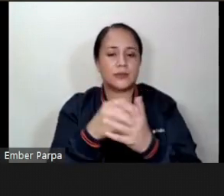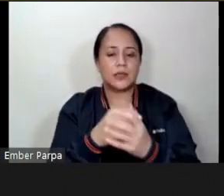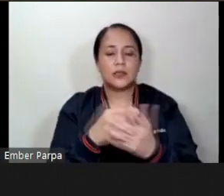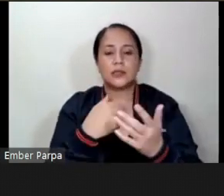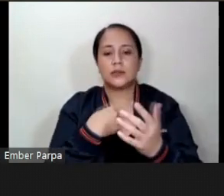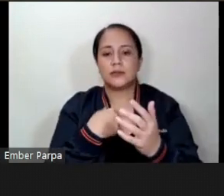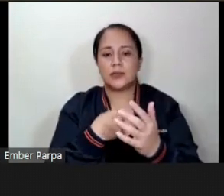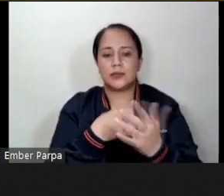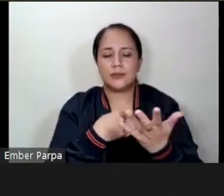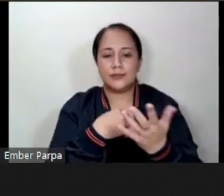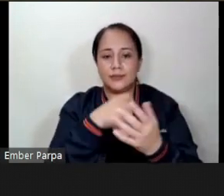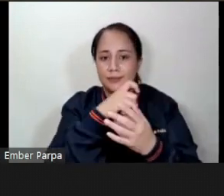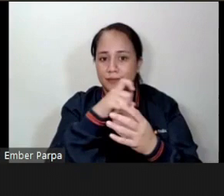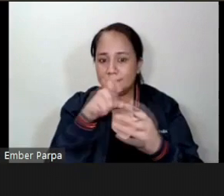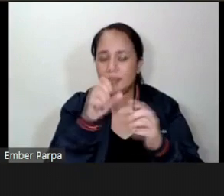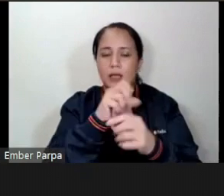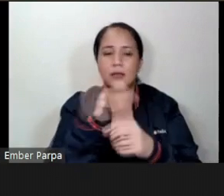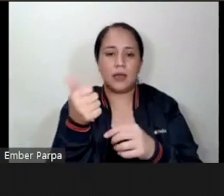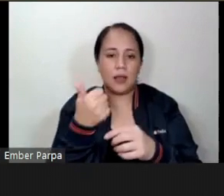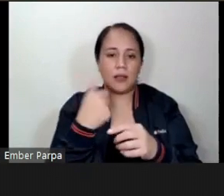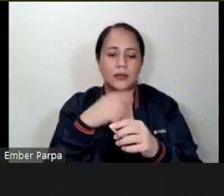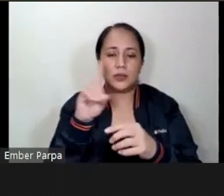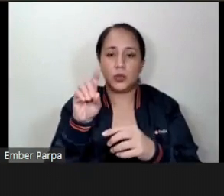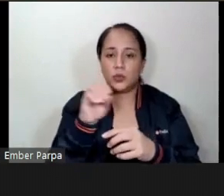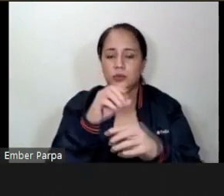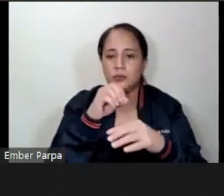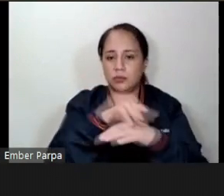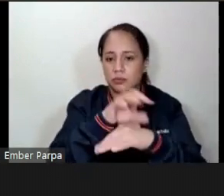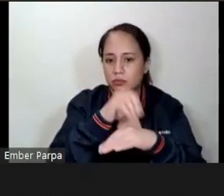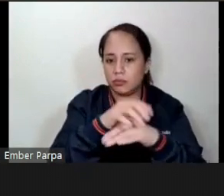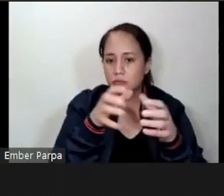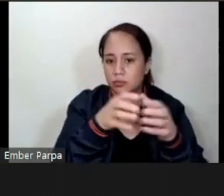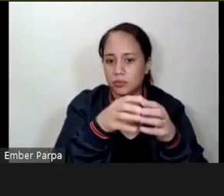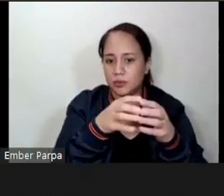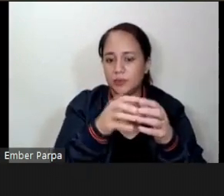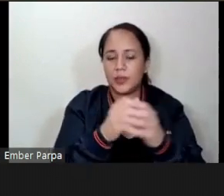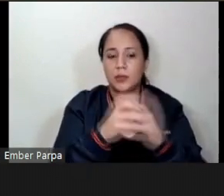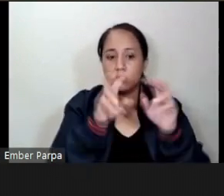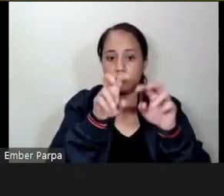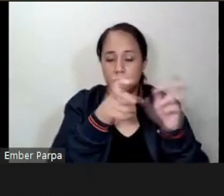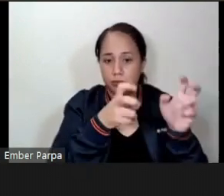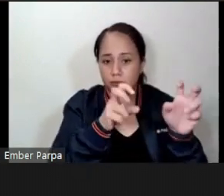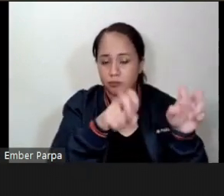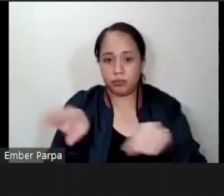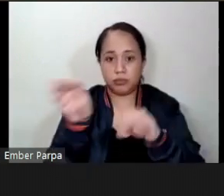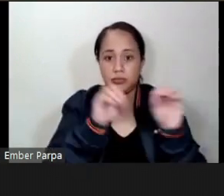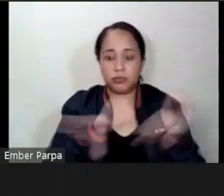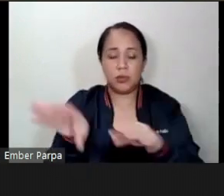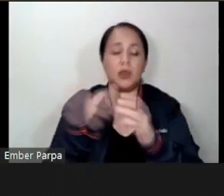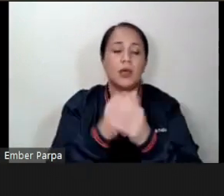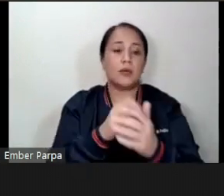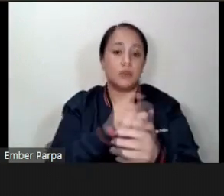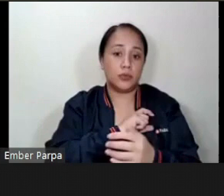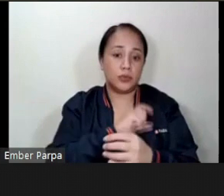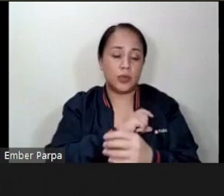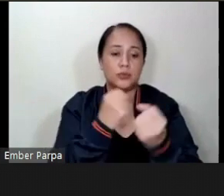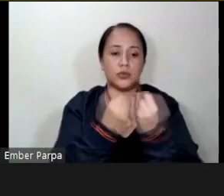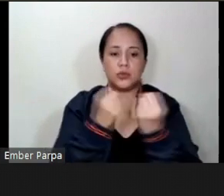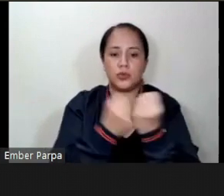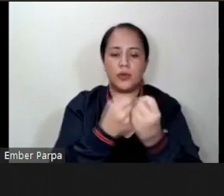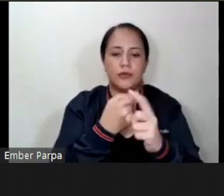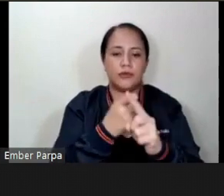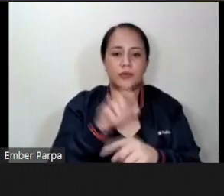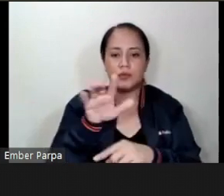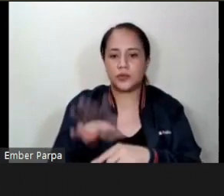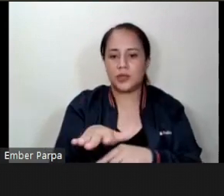Pornography, DOJ Interagency Council Against Trafficking, and Philippine National Police, with the support from